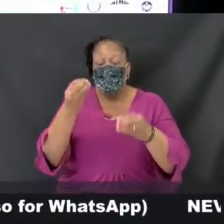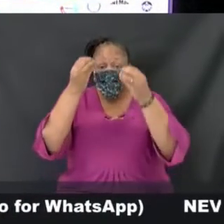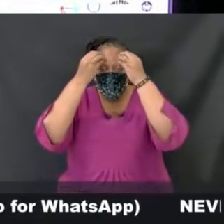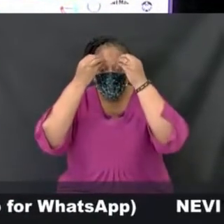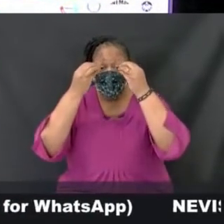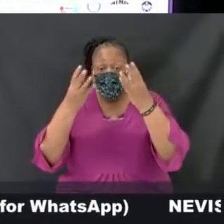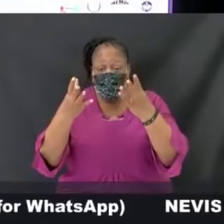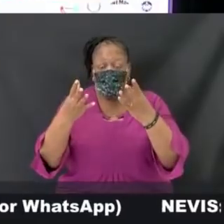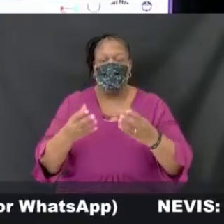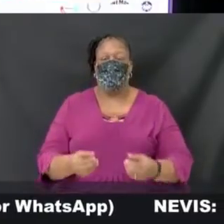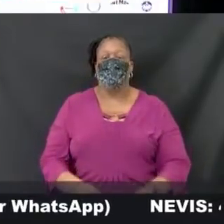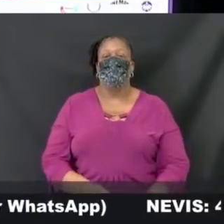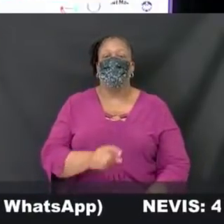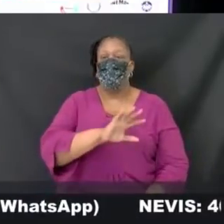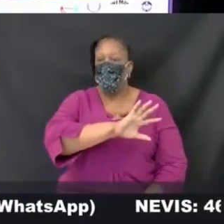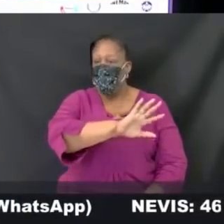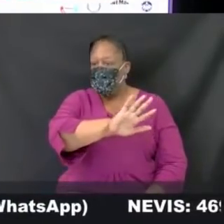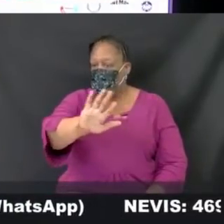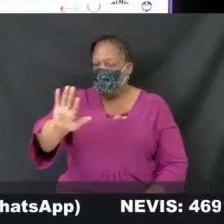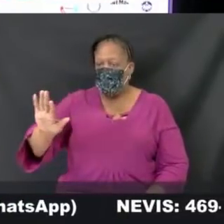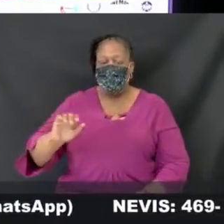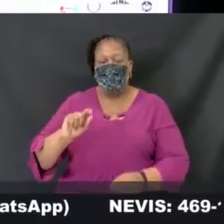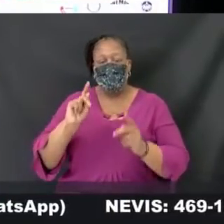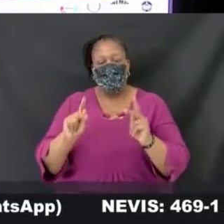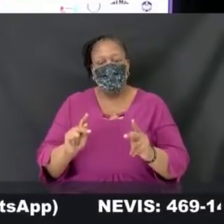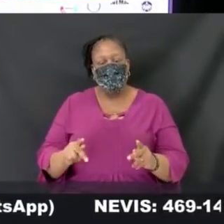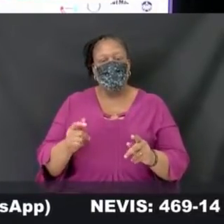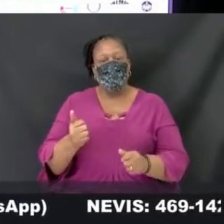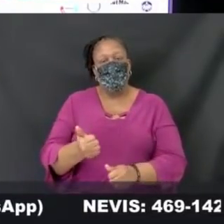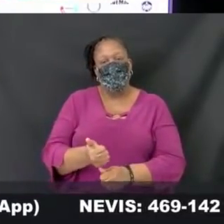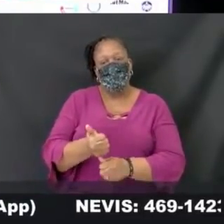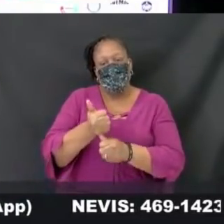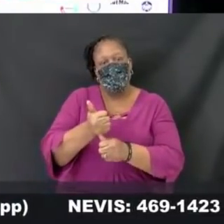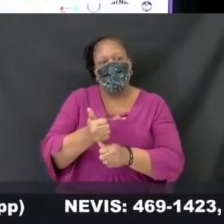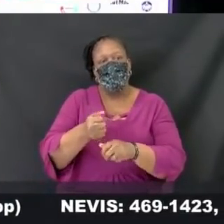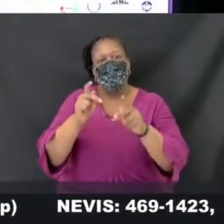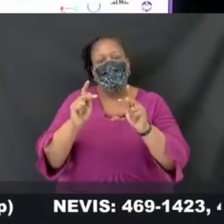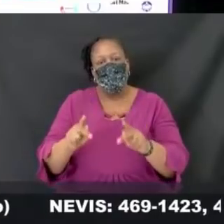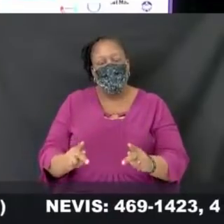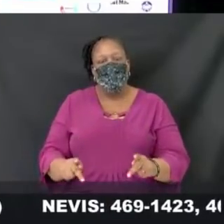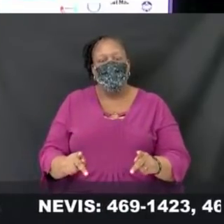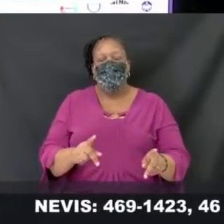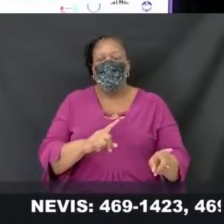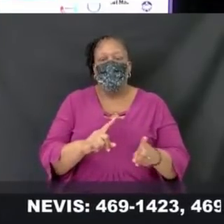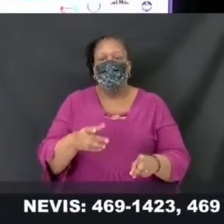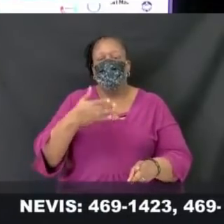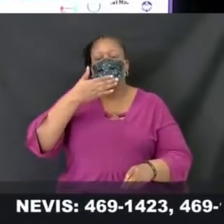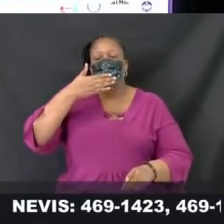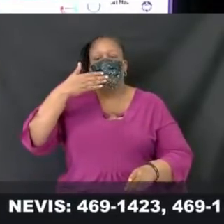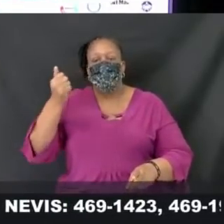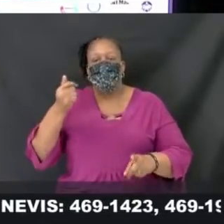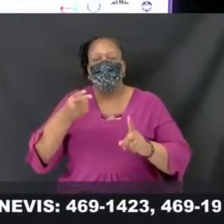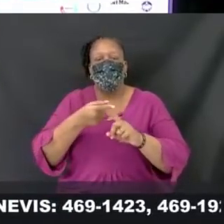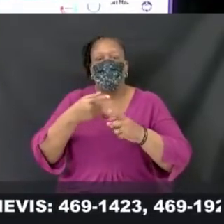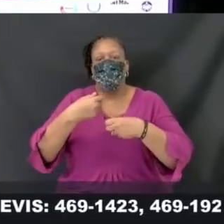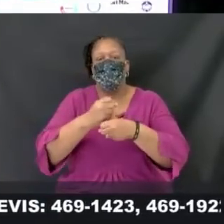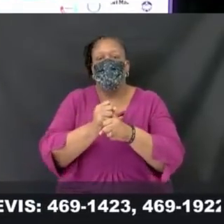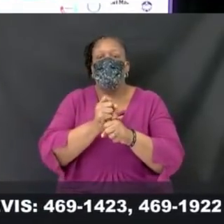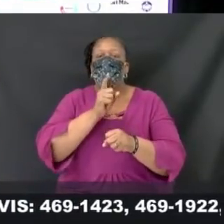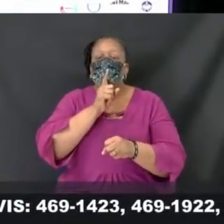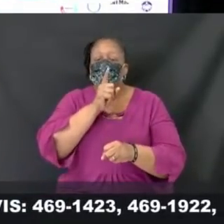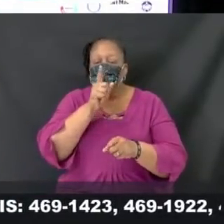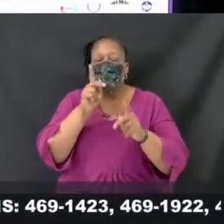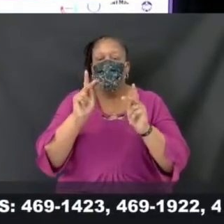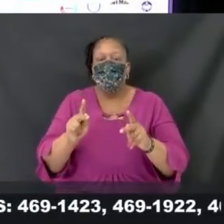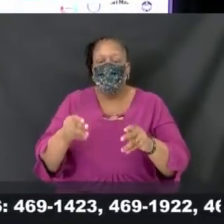we need your cooperation in supporting those who are doing the best to enforce the protocols